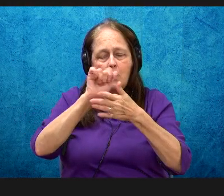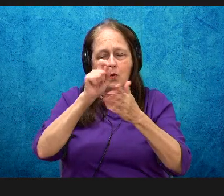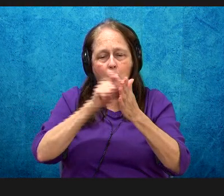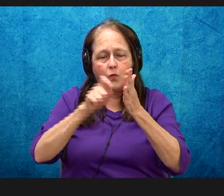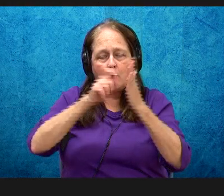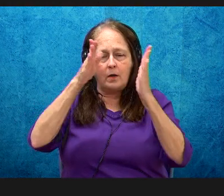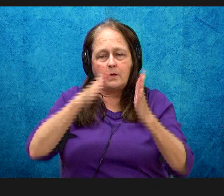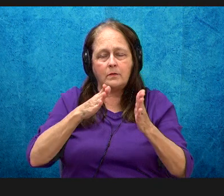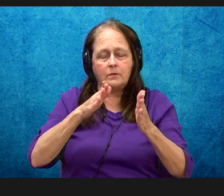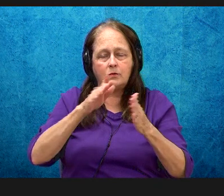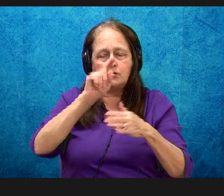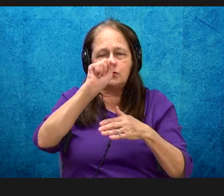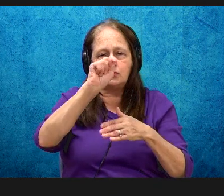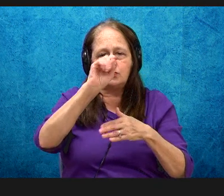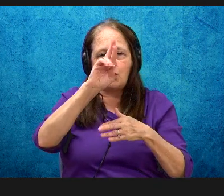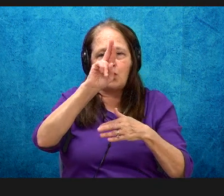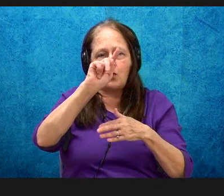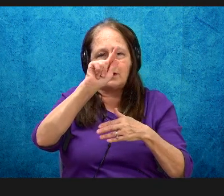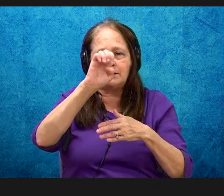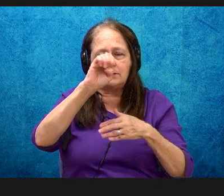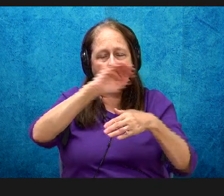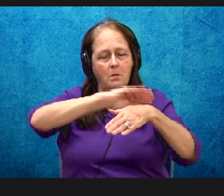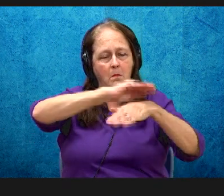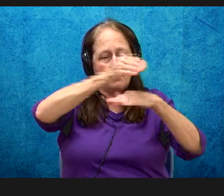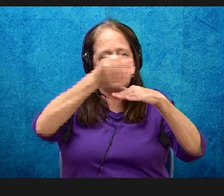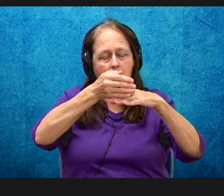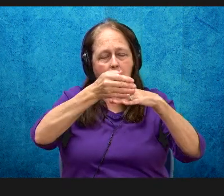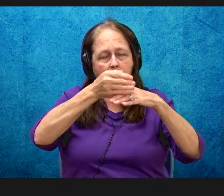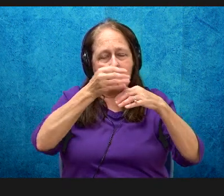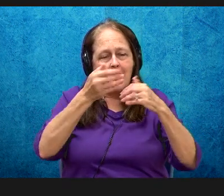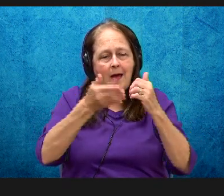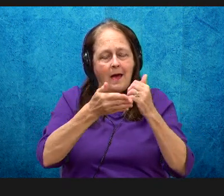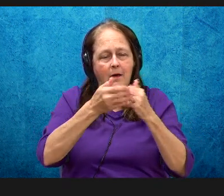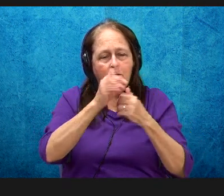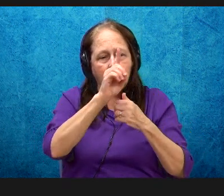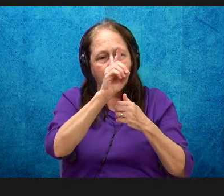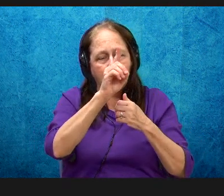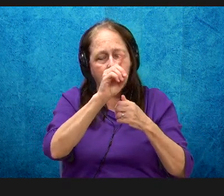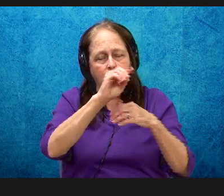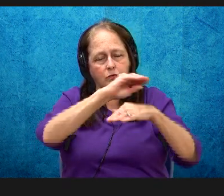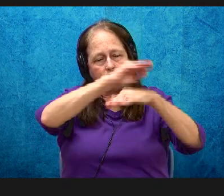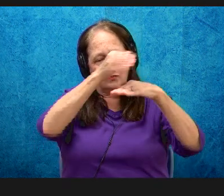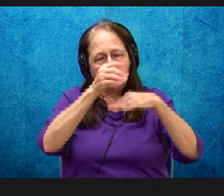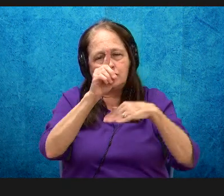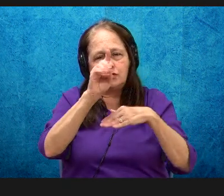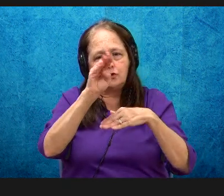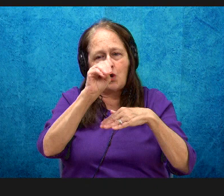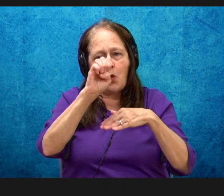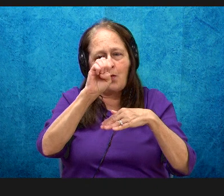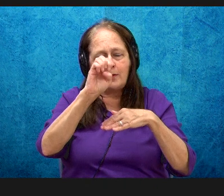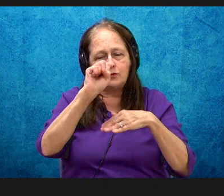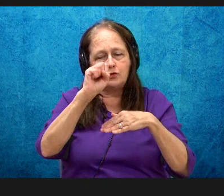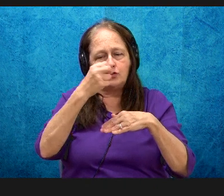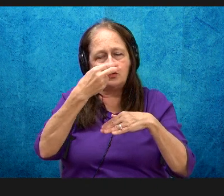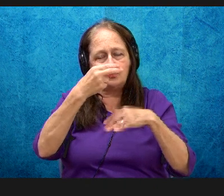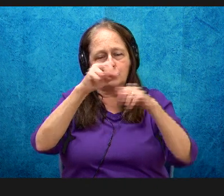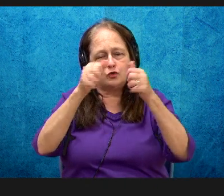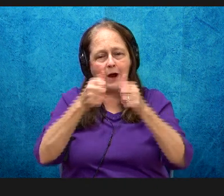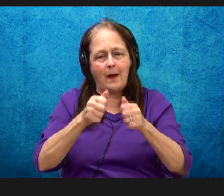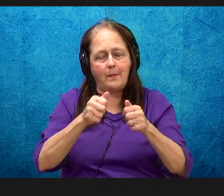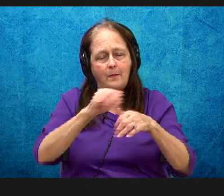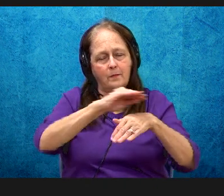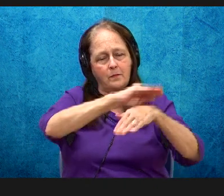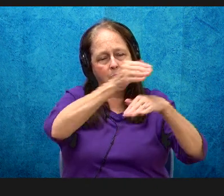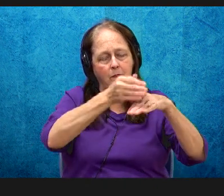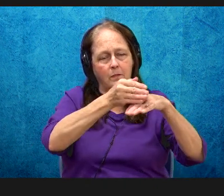tortoises' dome-shaped shells help them move around? Well, that sounds really well. It is a good